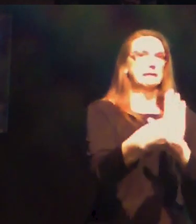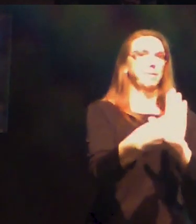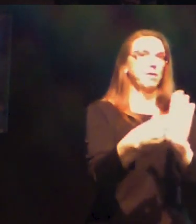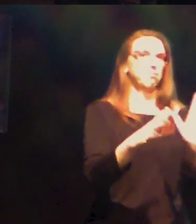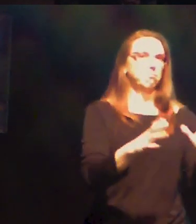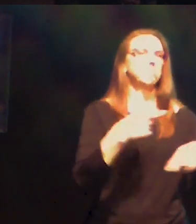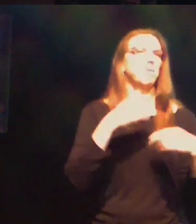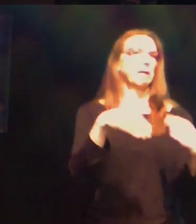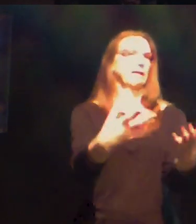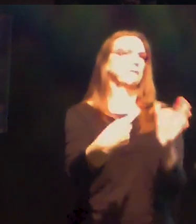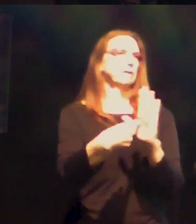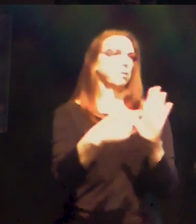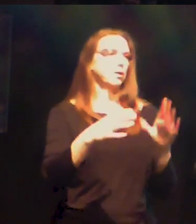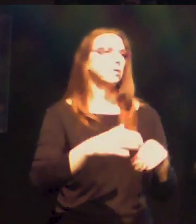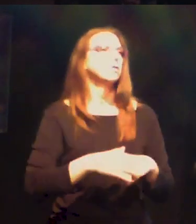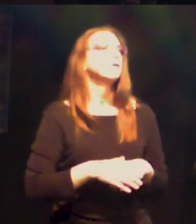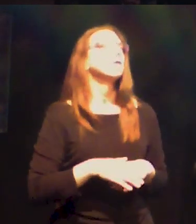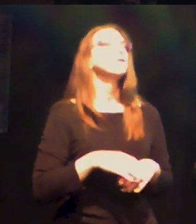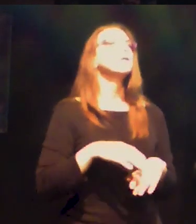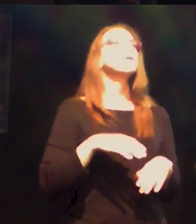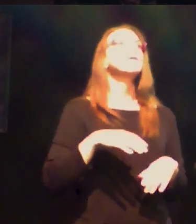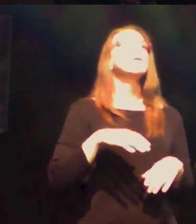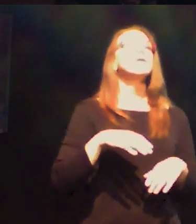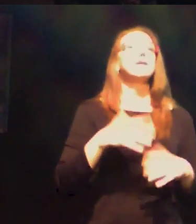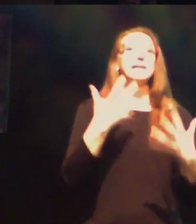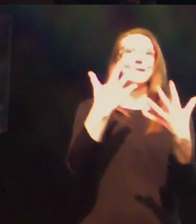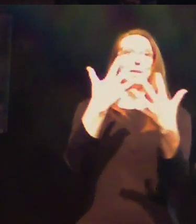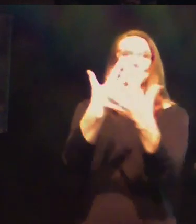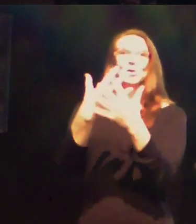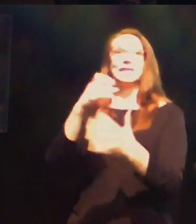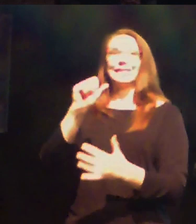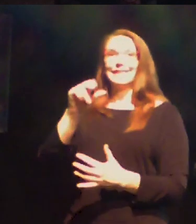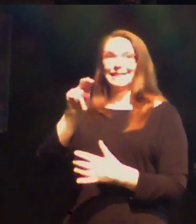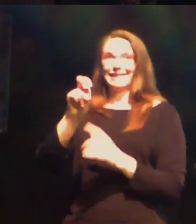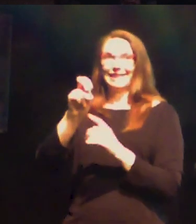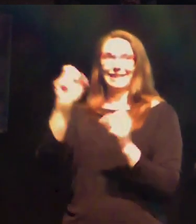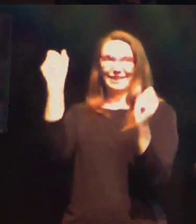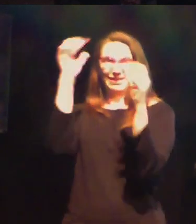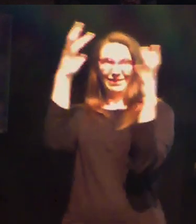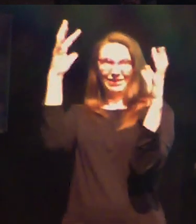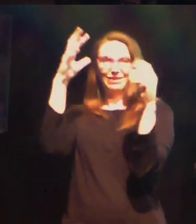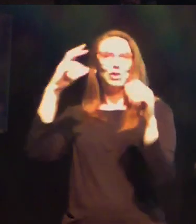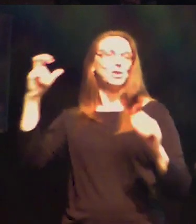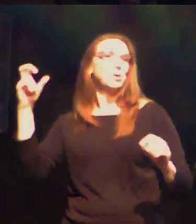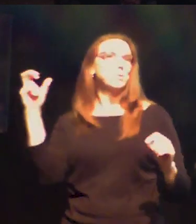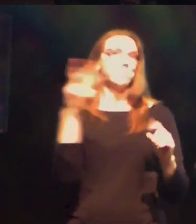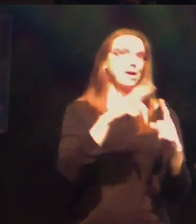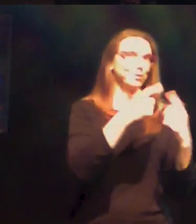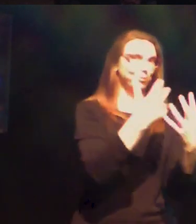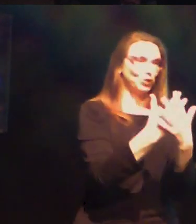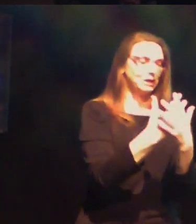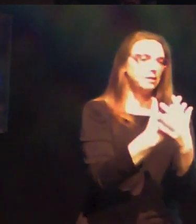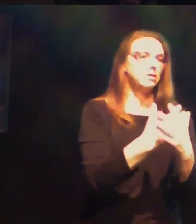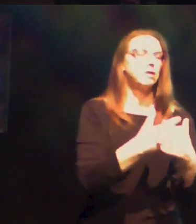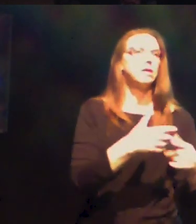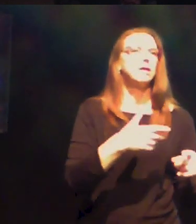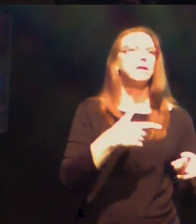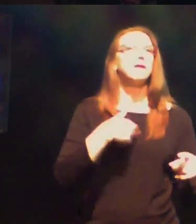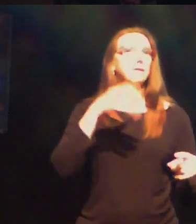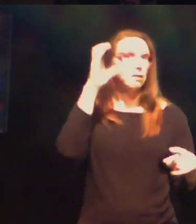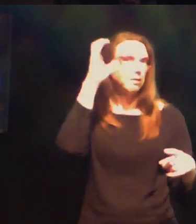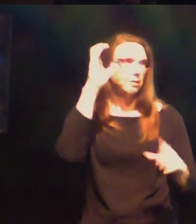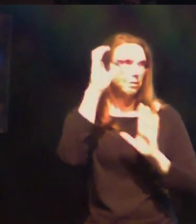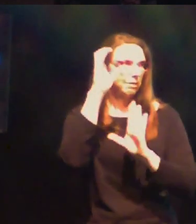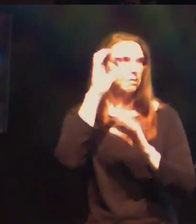example I'm gonna give you is the prison scene when she goes back into the prison. And so the idea